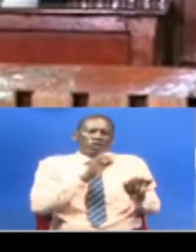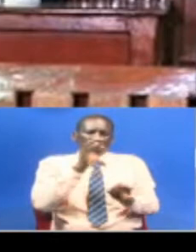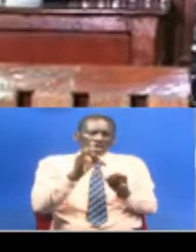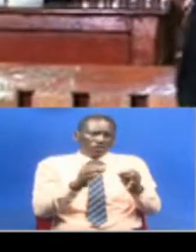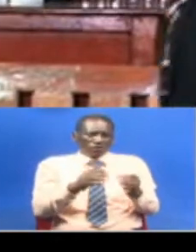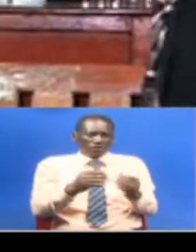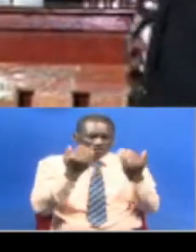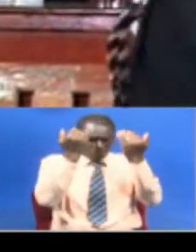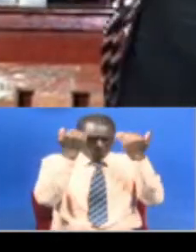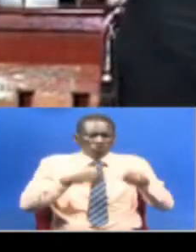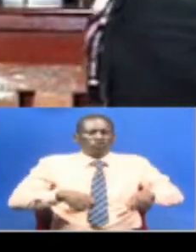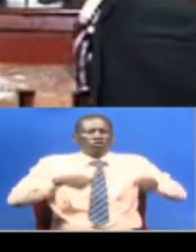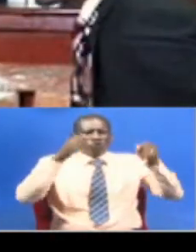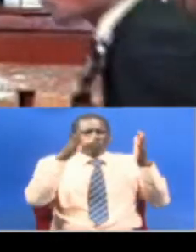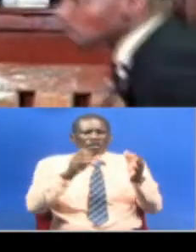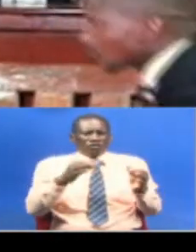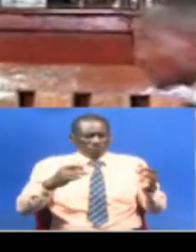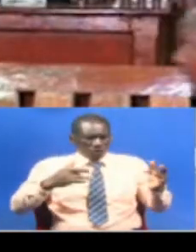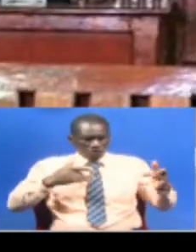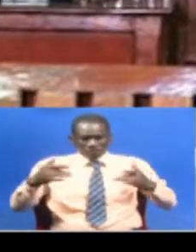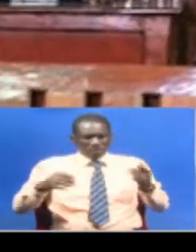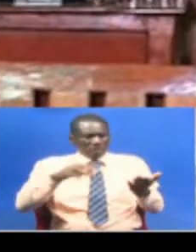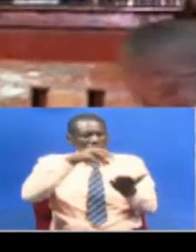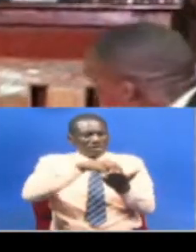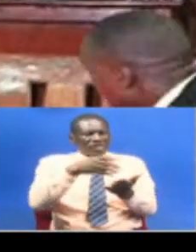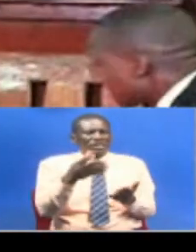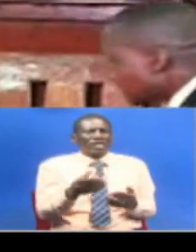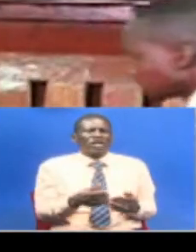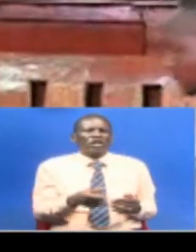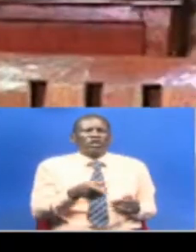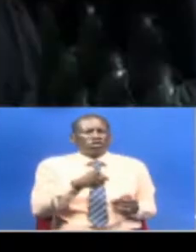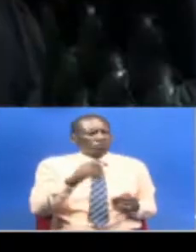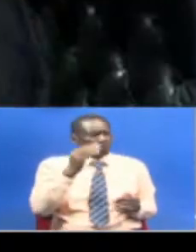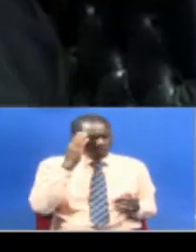judicial officer, you are considering the case, you will think